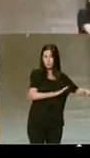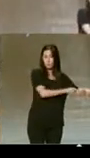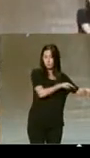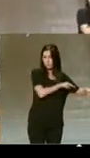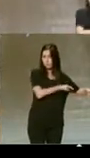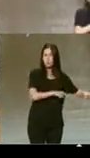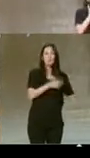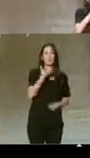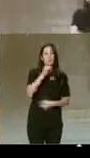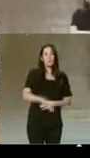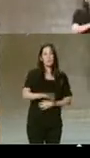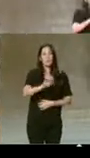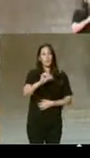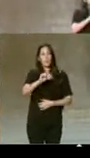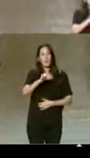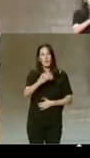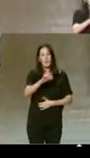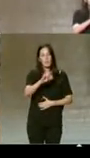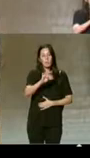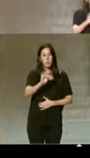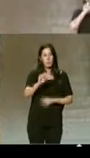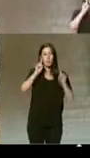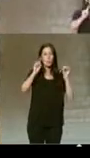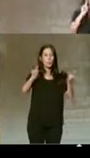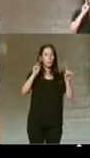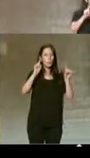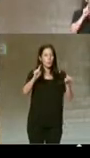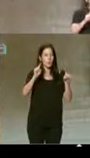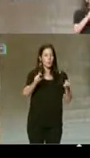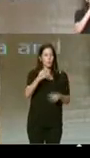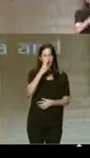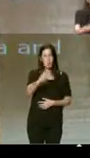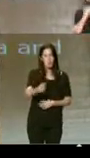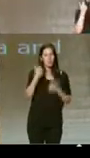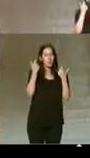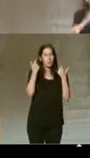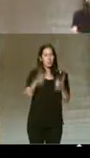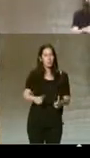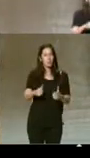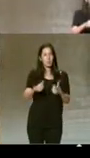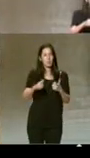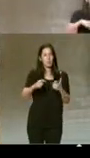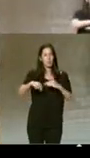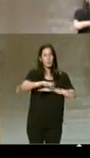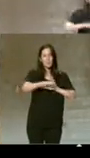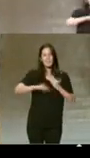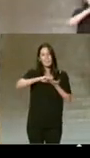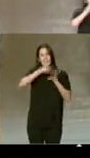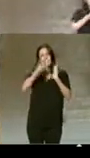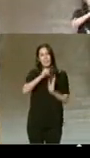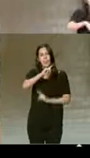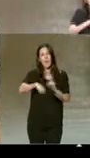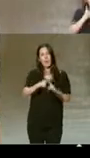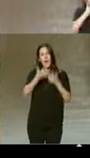and Alberto Jardón Huete, who is the professor from the Engineering